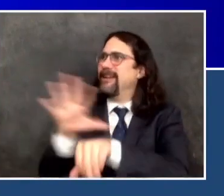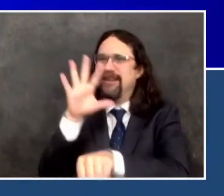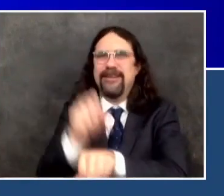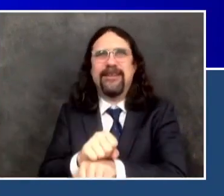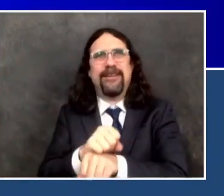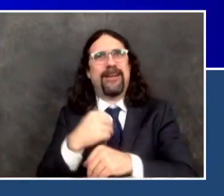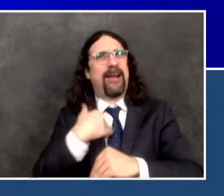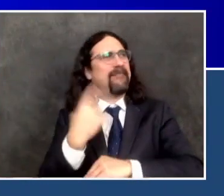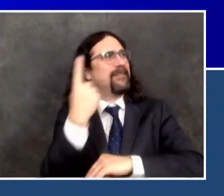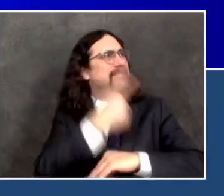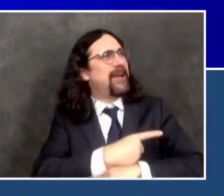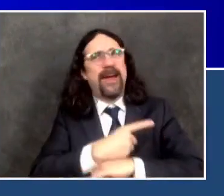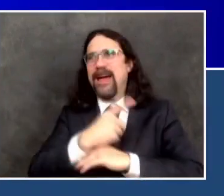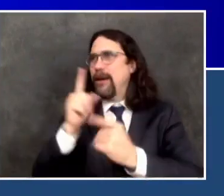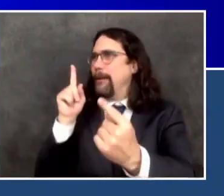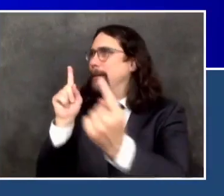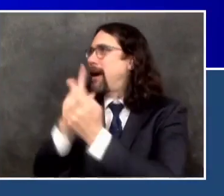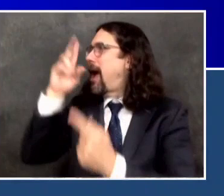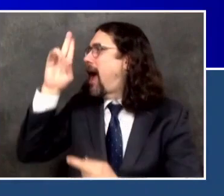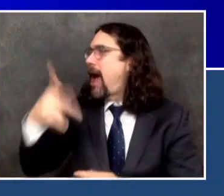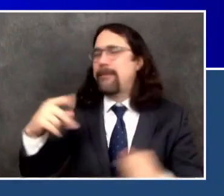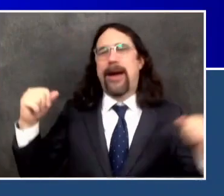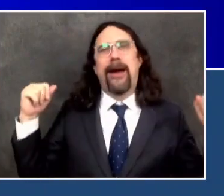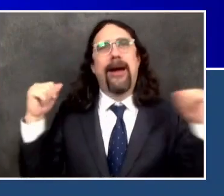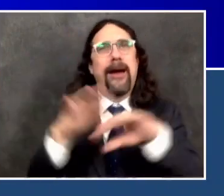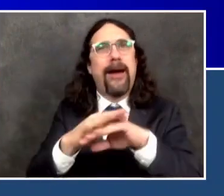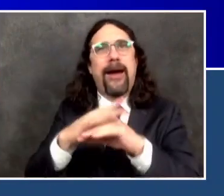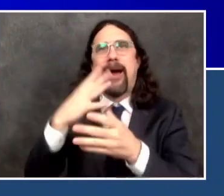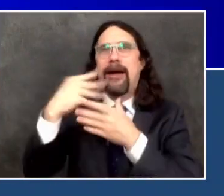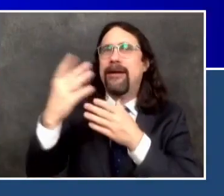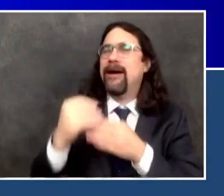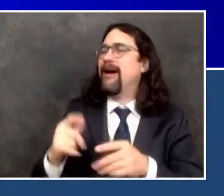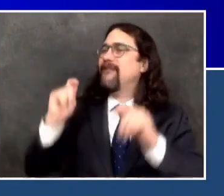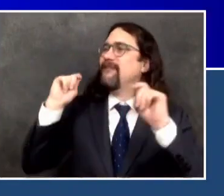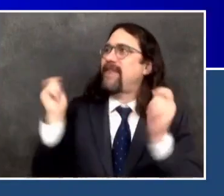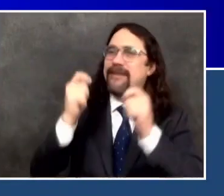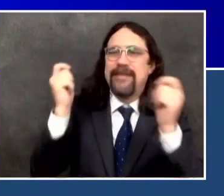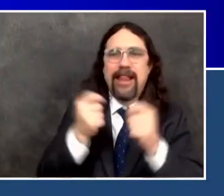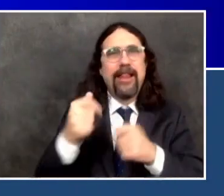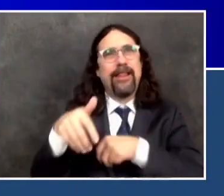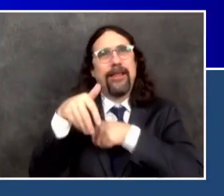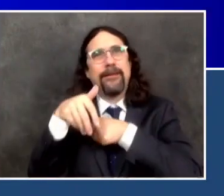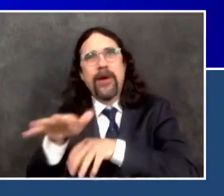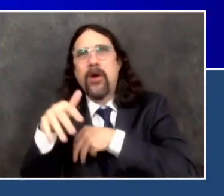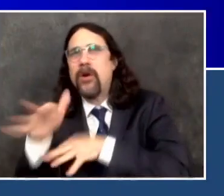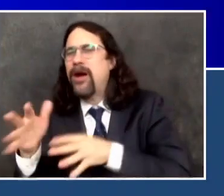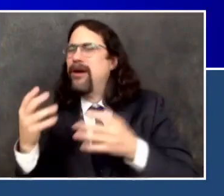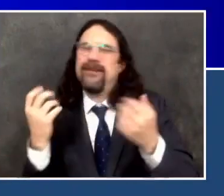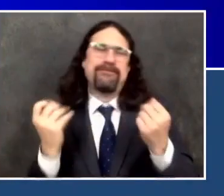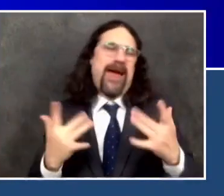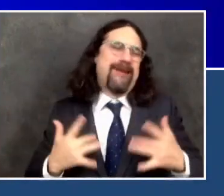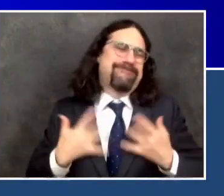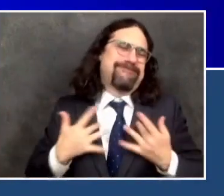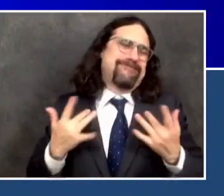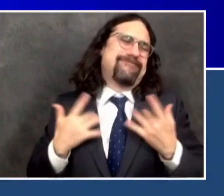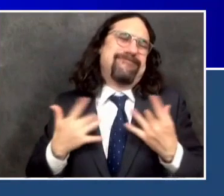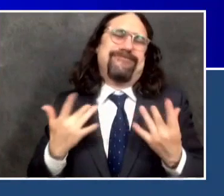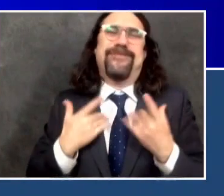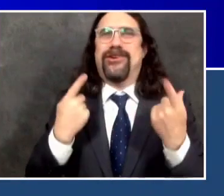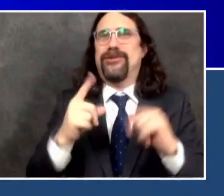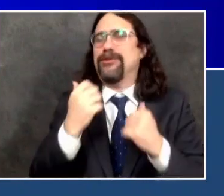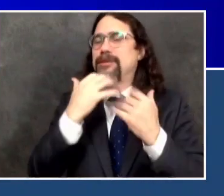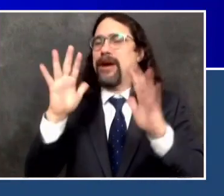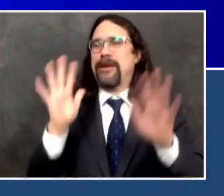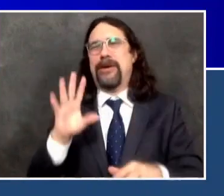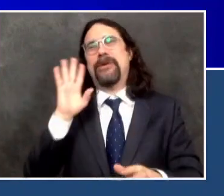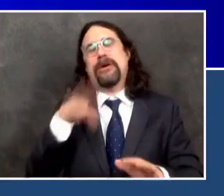of the year in New York City. That's all true, but we also know, compared to all the basics we're focused